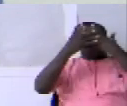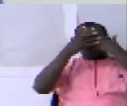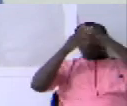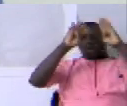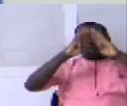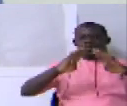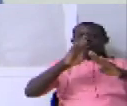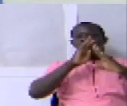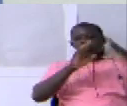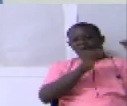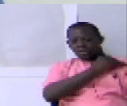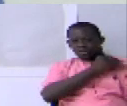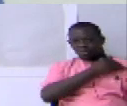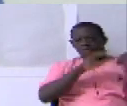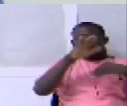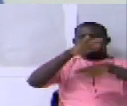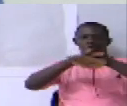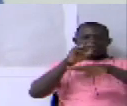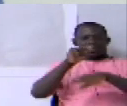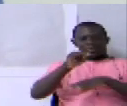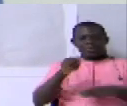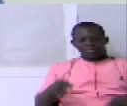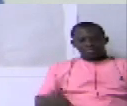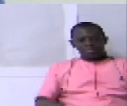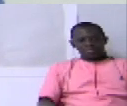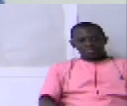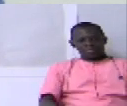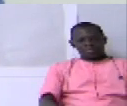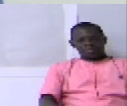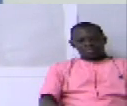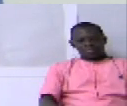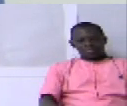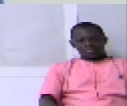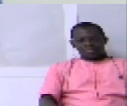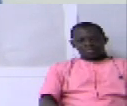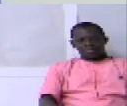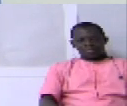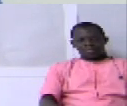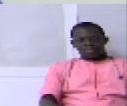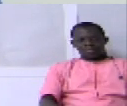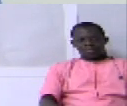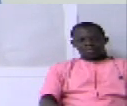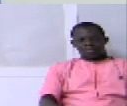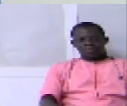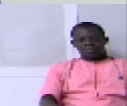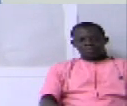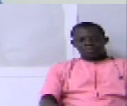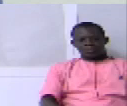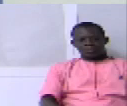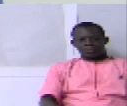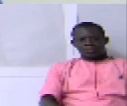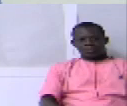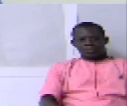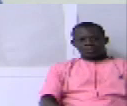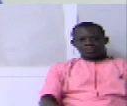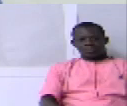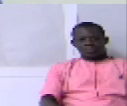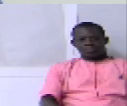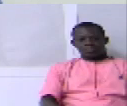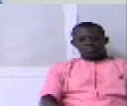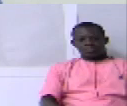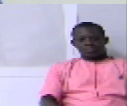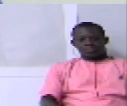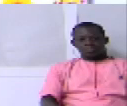mubundati meni alonko ya kenyanto tipurka soriba Konde aning lamin ja mutake tajirea.